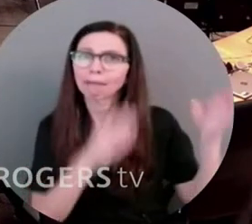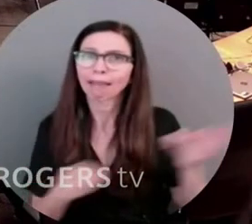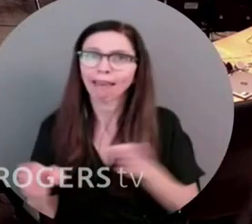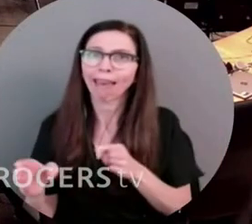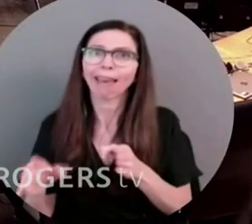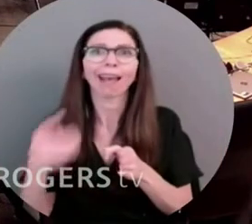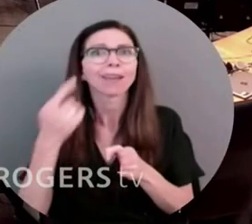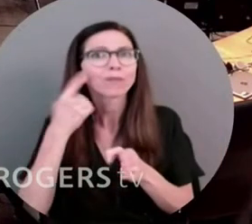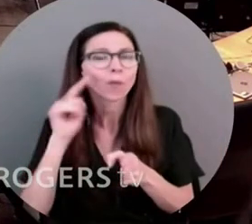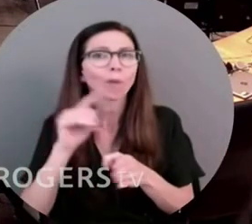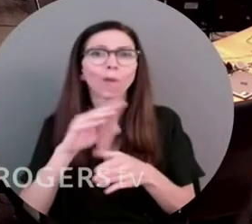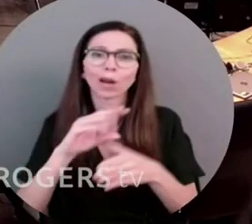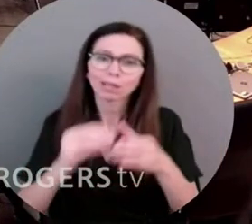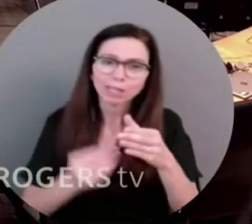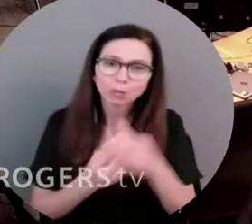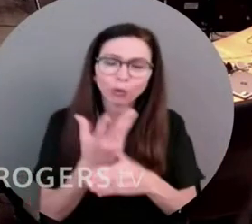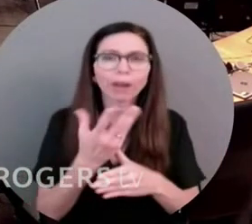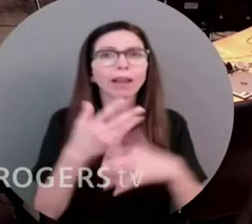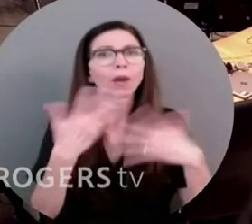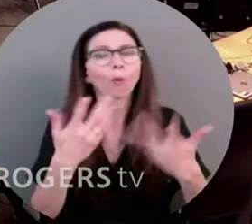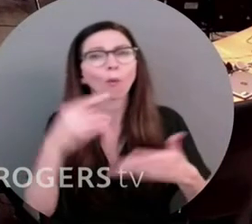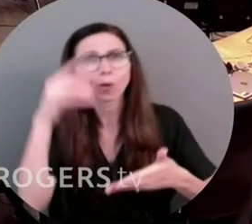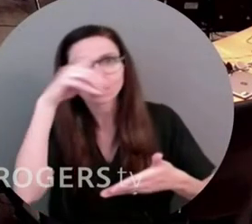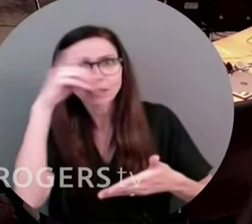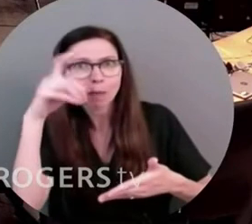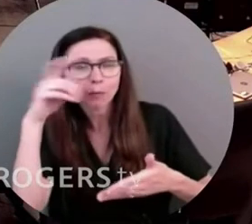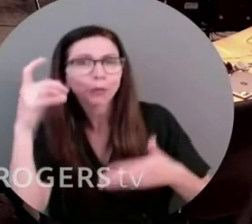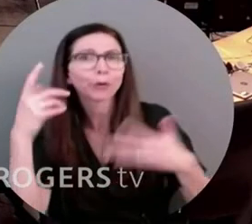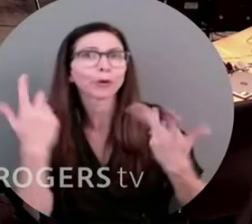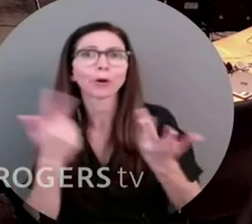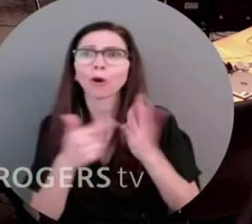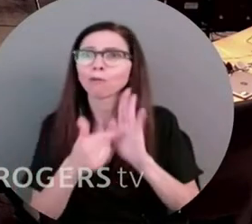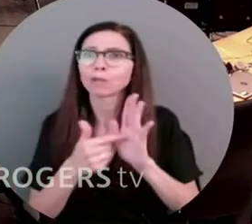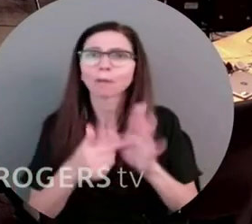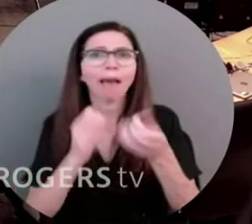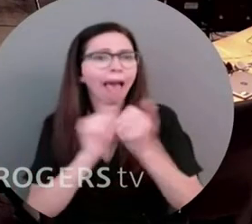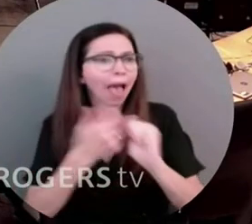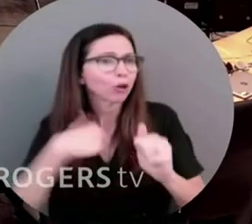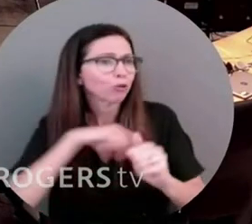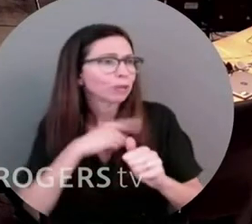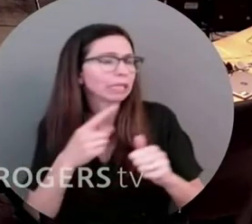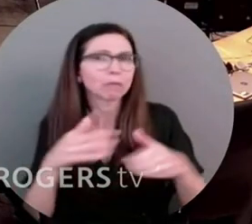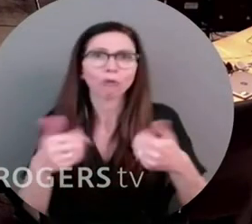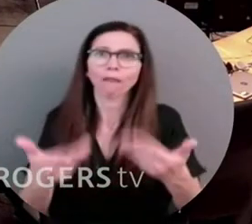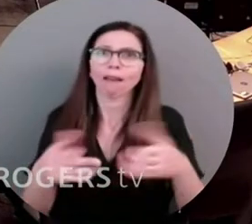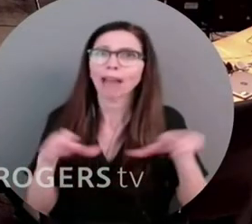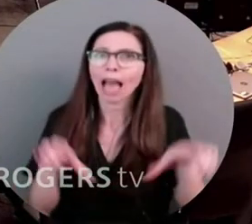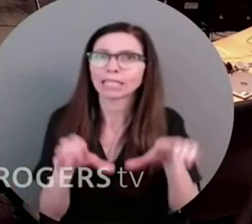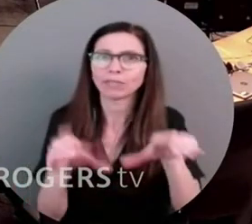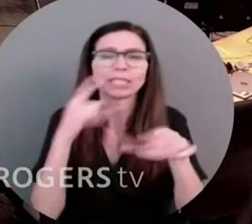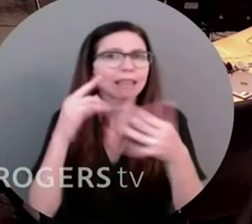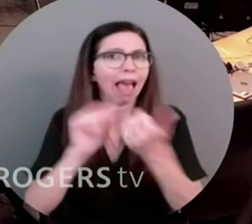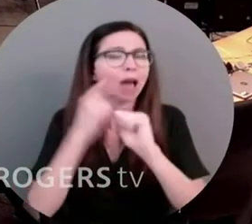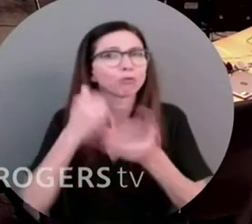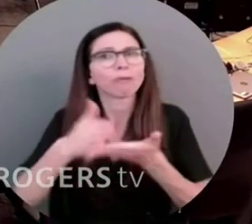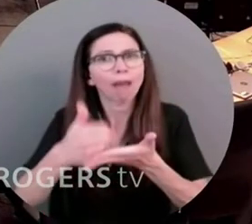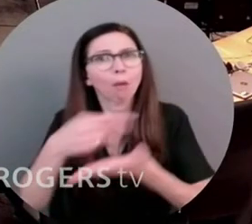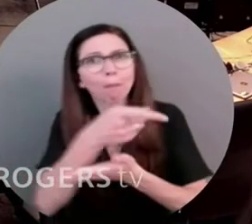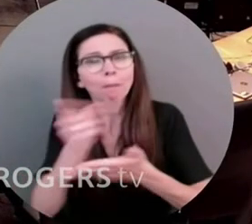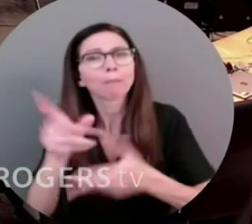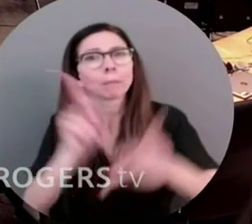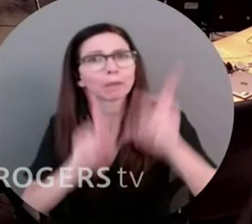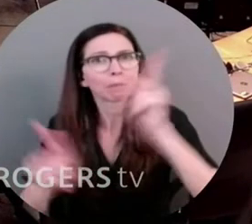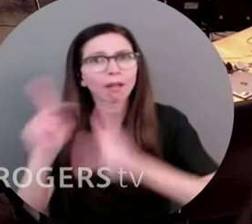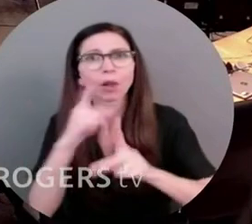for more cooling centers or cooling-related activities to help out residents? Thank you, John. As you know, we opened the 4 cooling